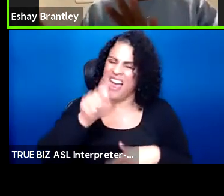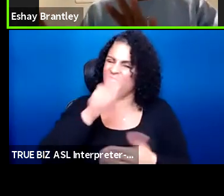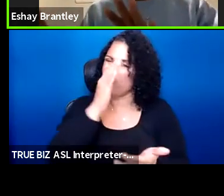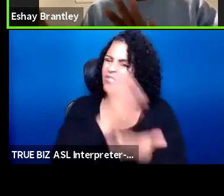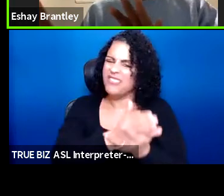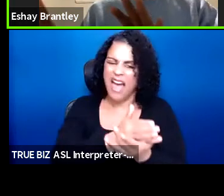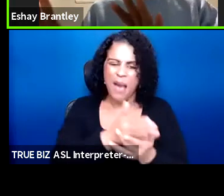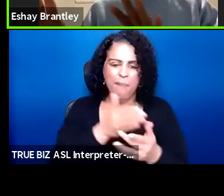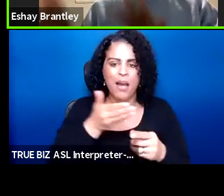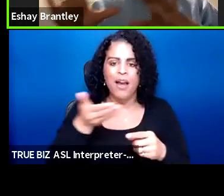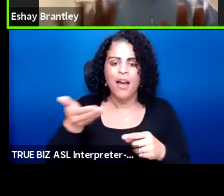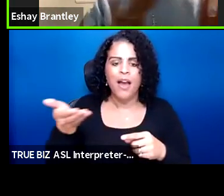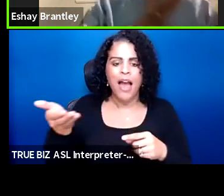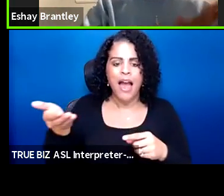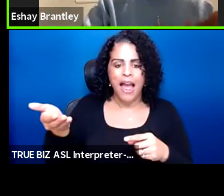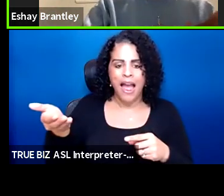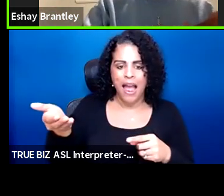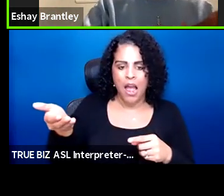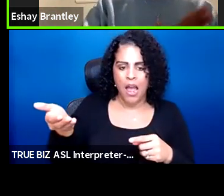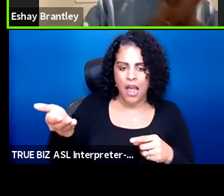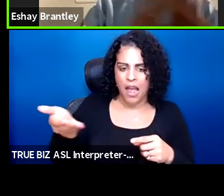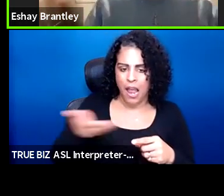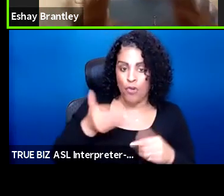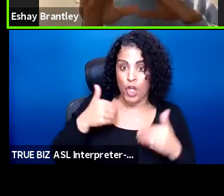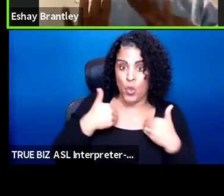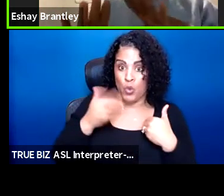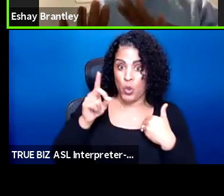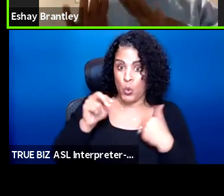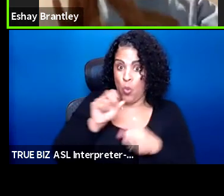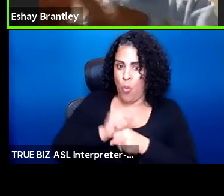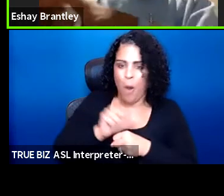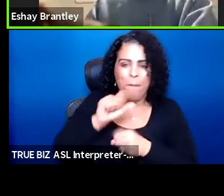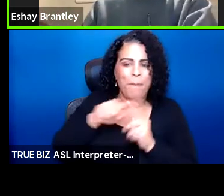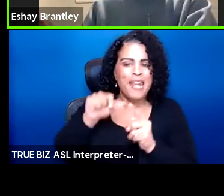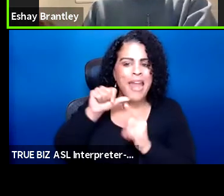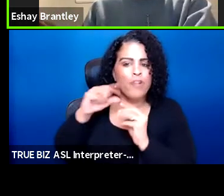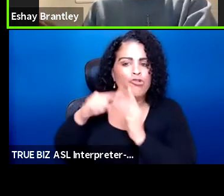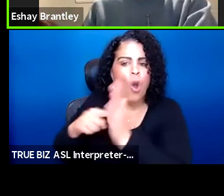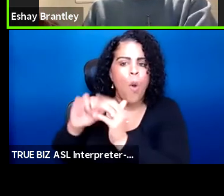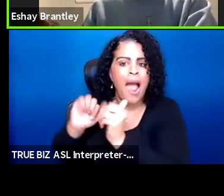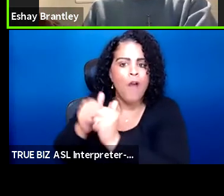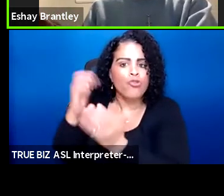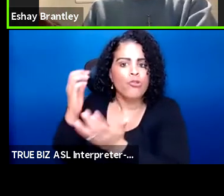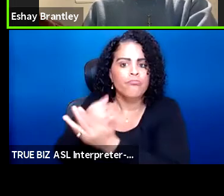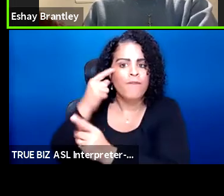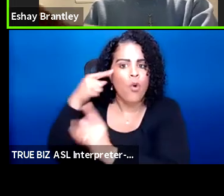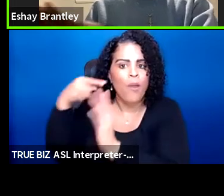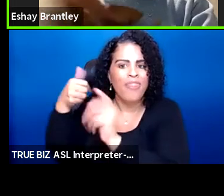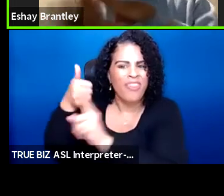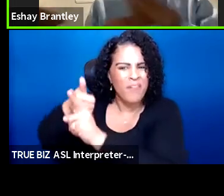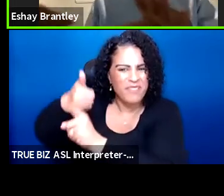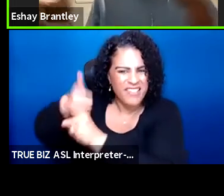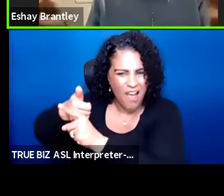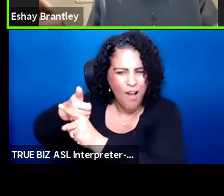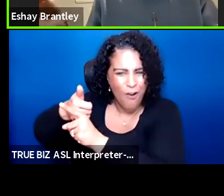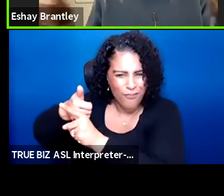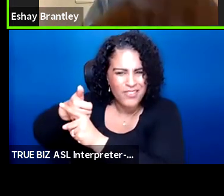hiring youth to do the work, but not showing youth how to get it for themselves. You know, it's